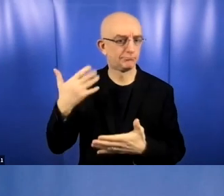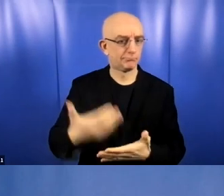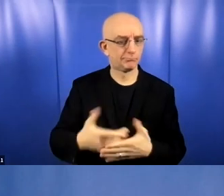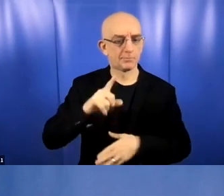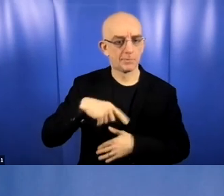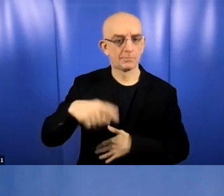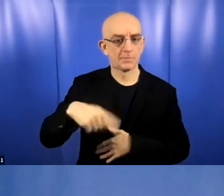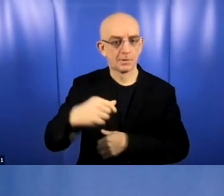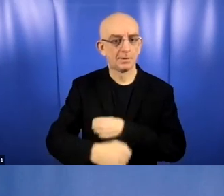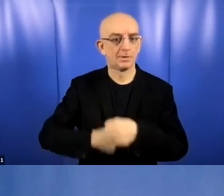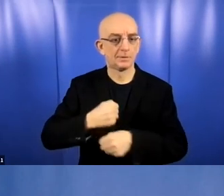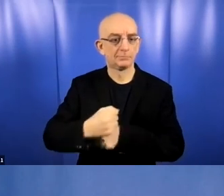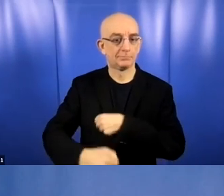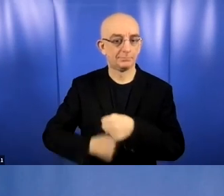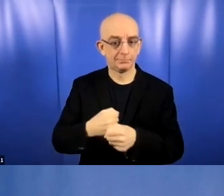Thank you, Rachel.